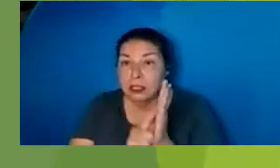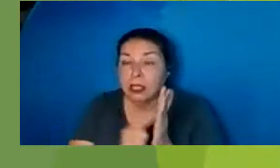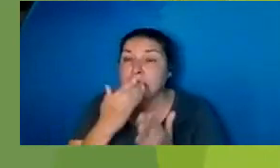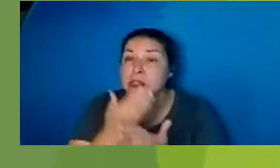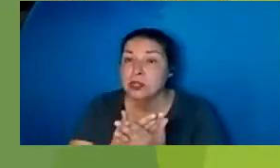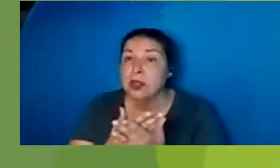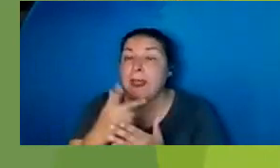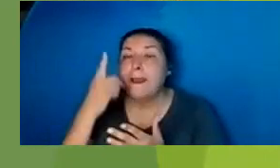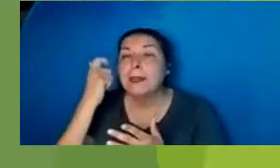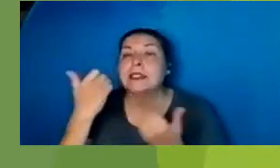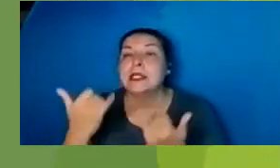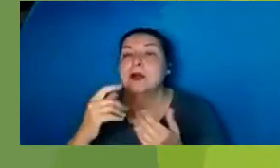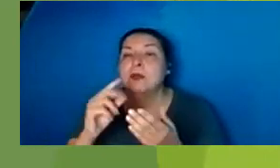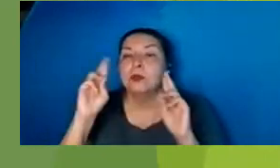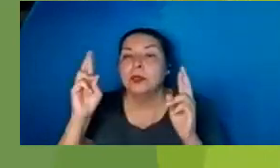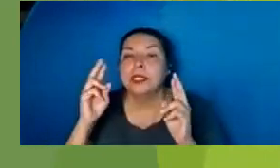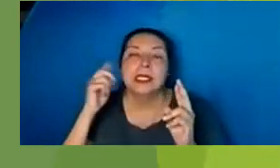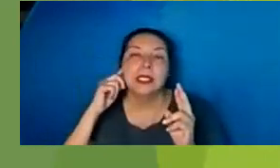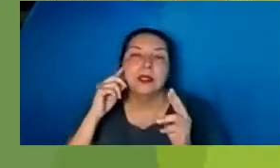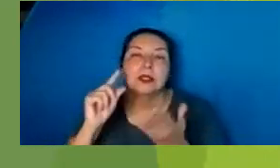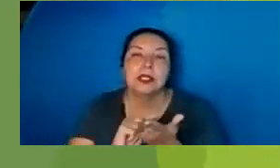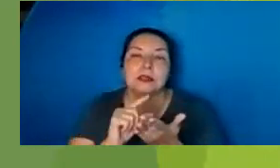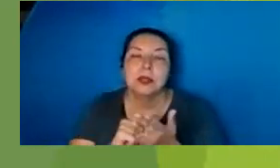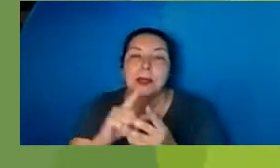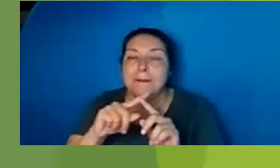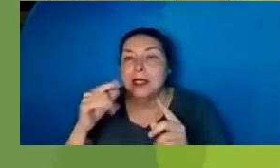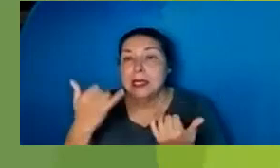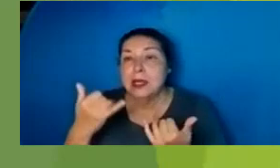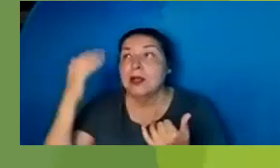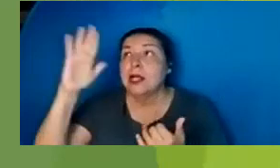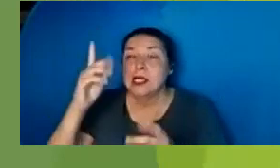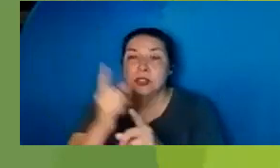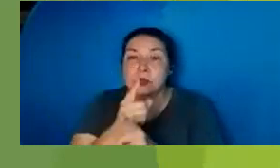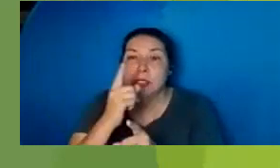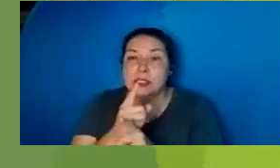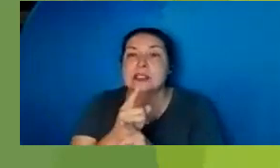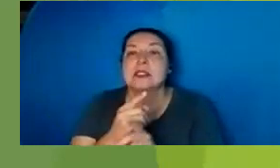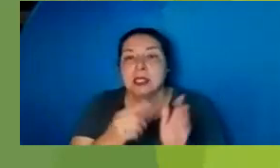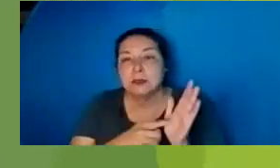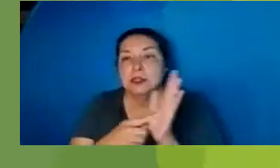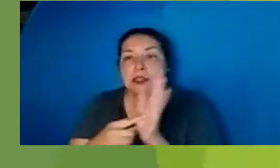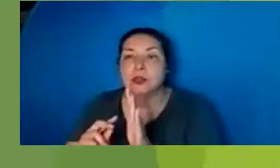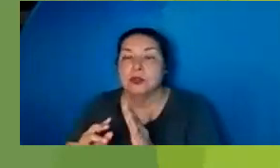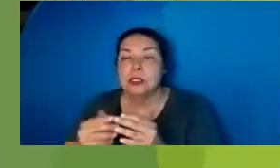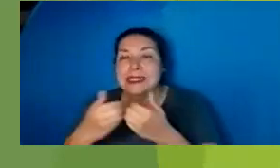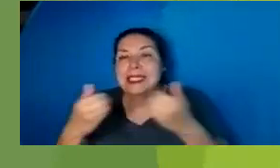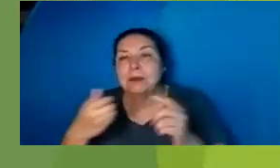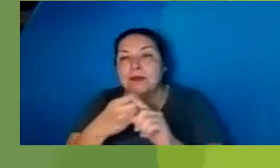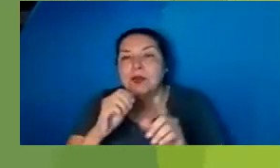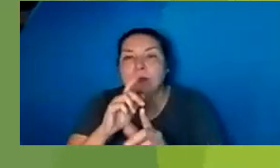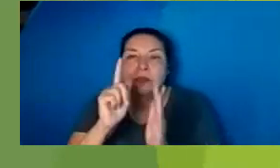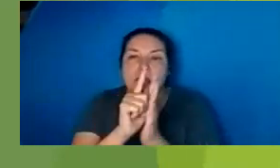But now, the righteousness of God has been made known to us apart from the law. But now